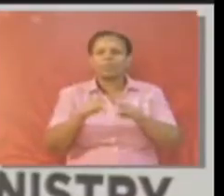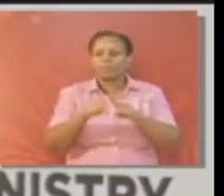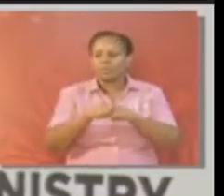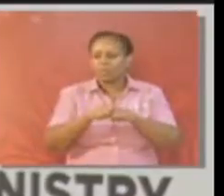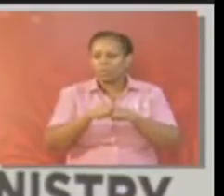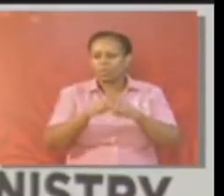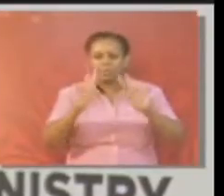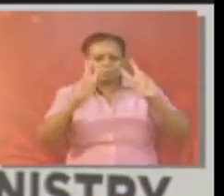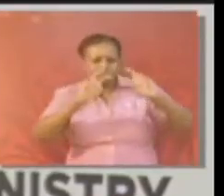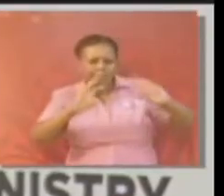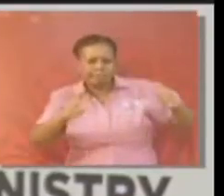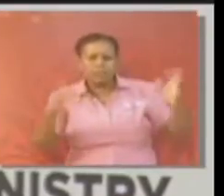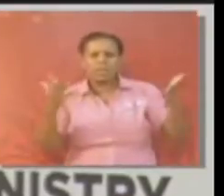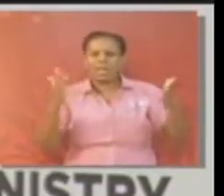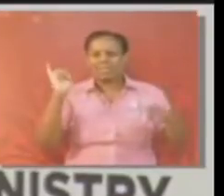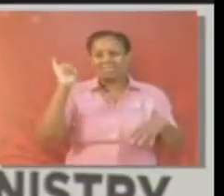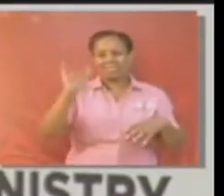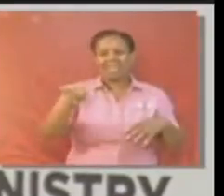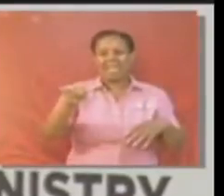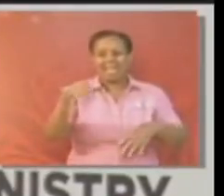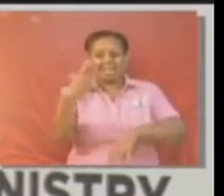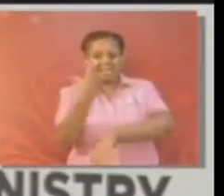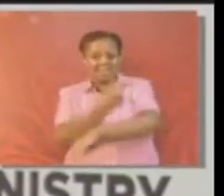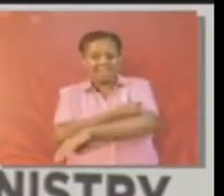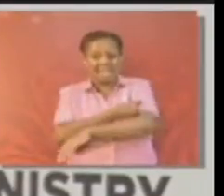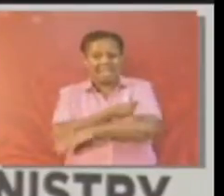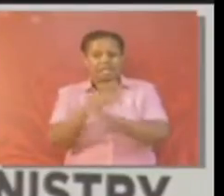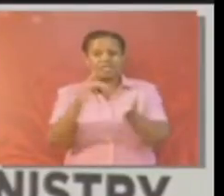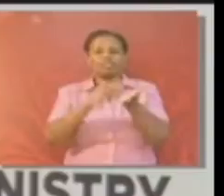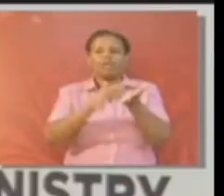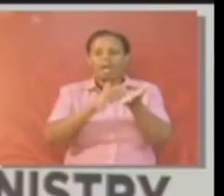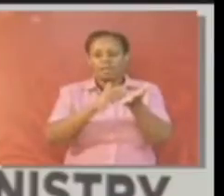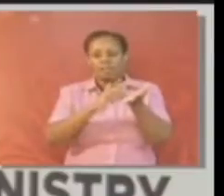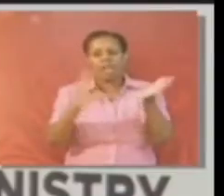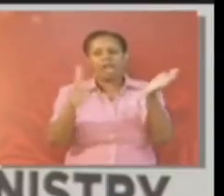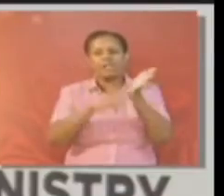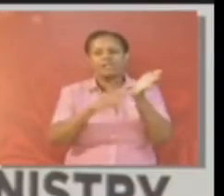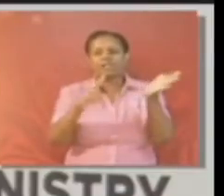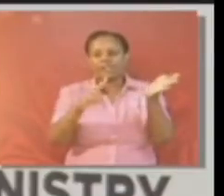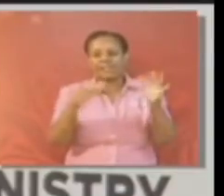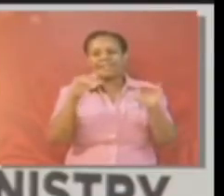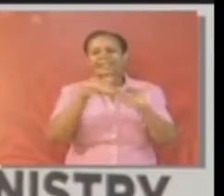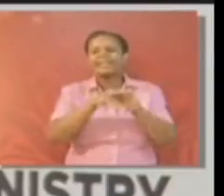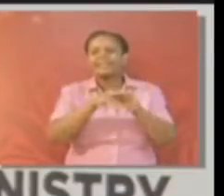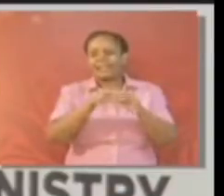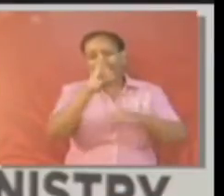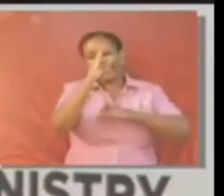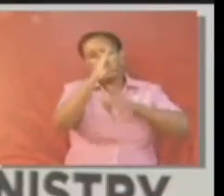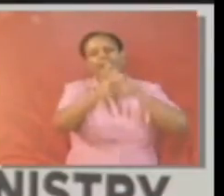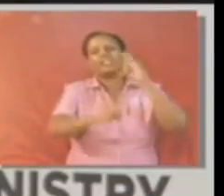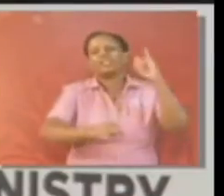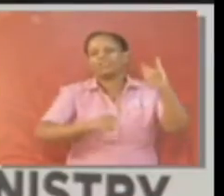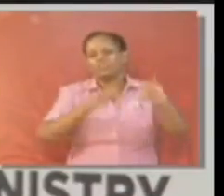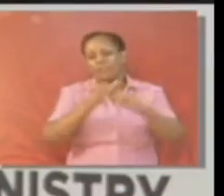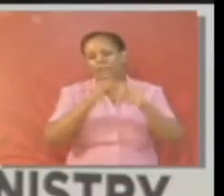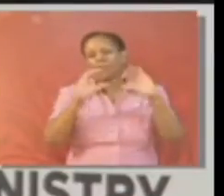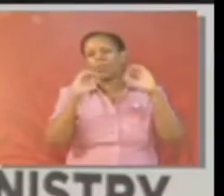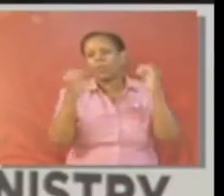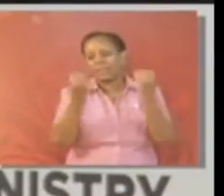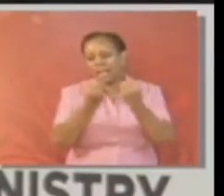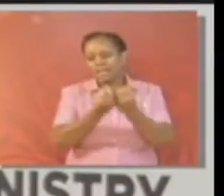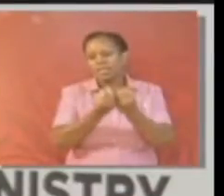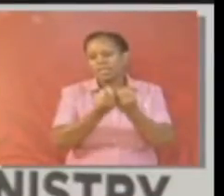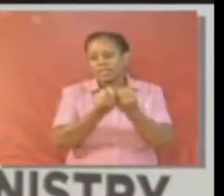particular drug or vaccine is also registered in an international agency that has stringent regulatory authority as